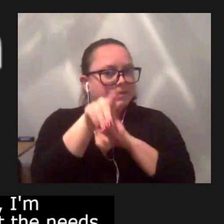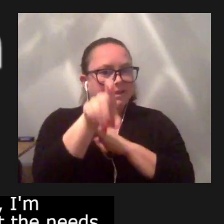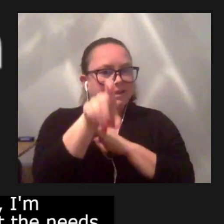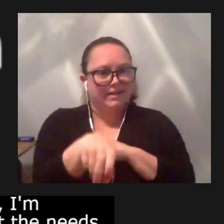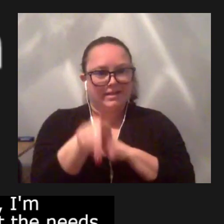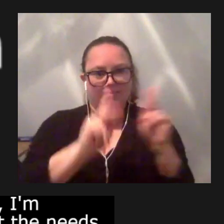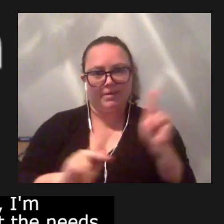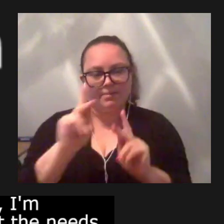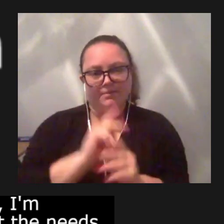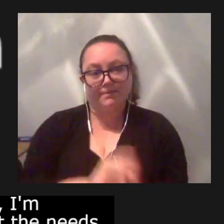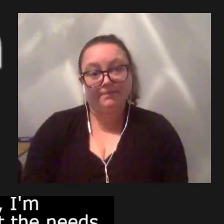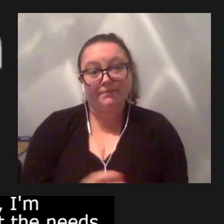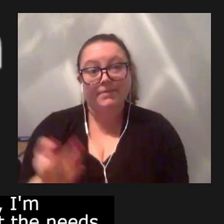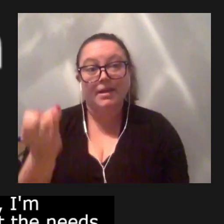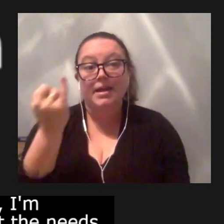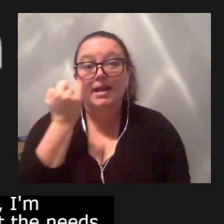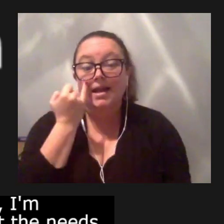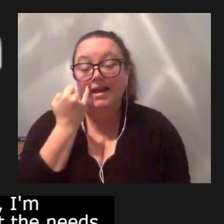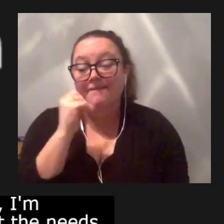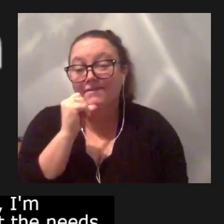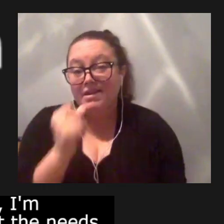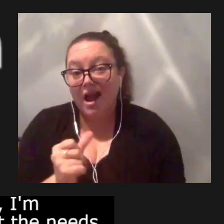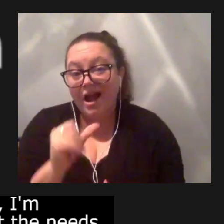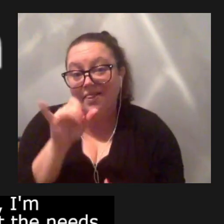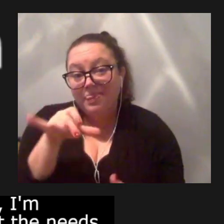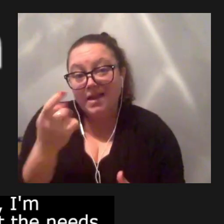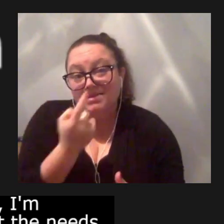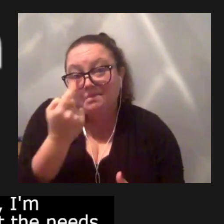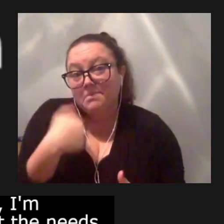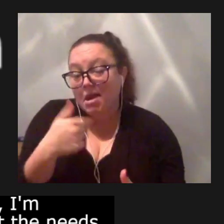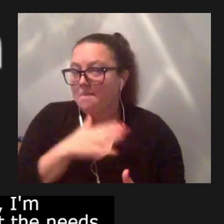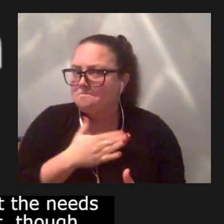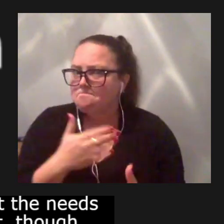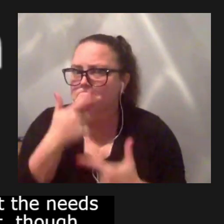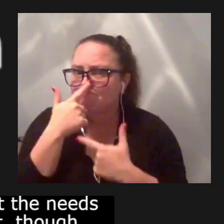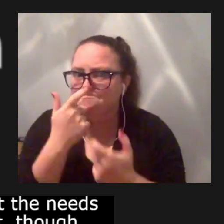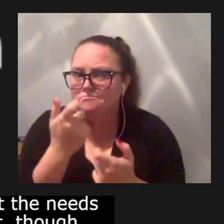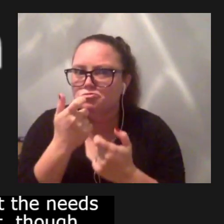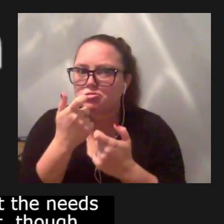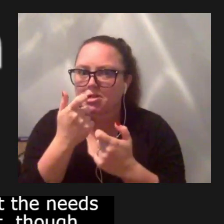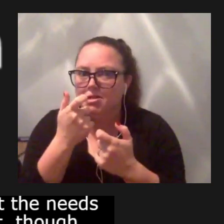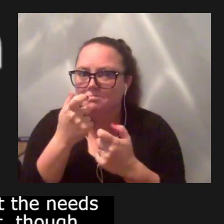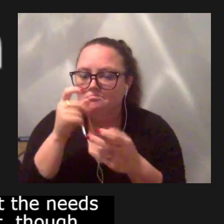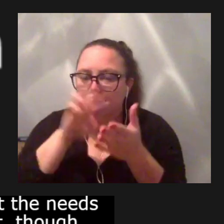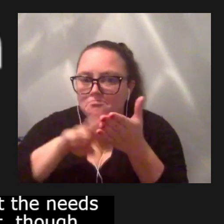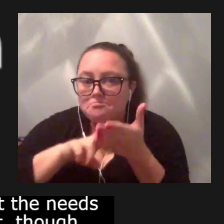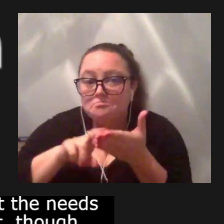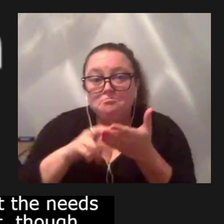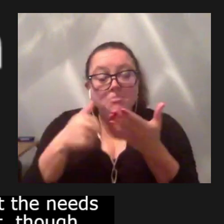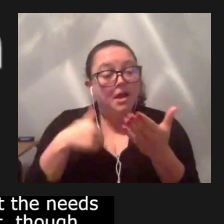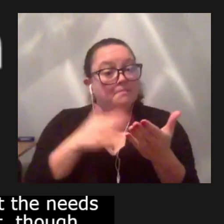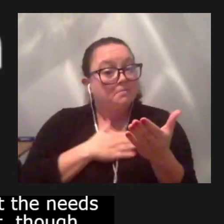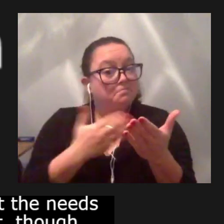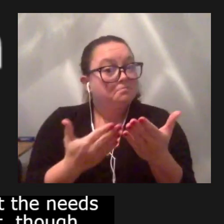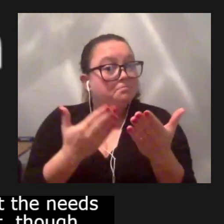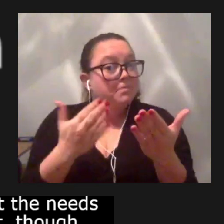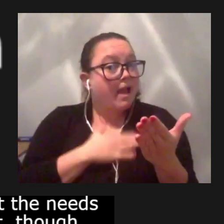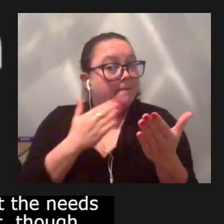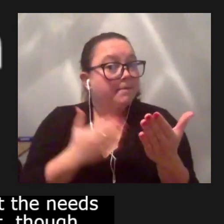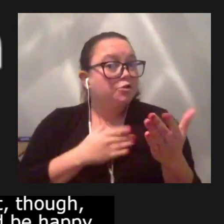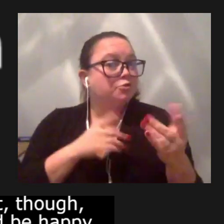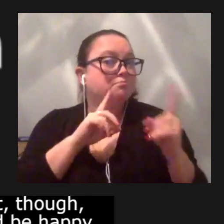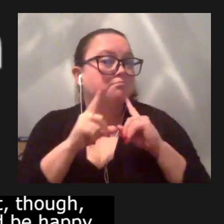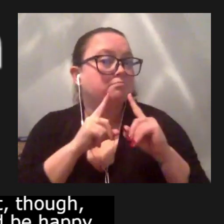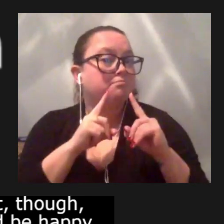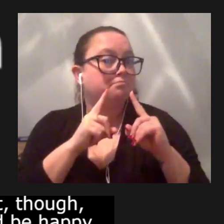And if there isn't, though, it's something I'm interested in looking at, and would be happy to converse with offline to see whether there is something that's in between the kind